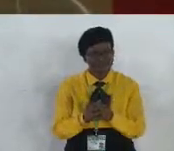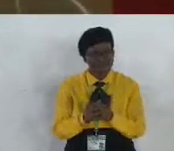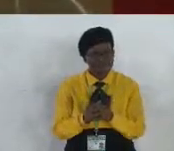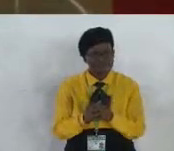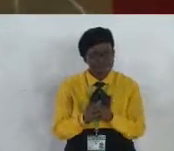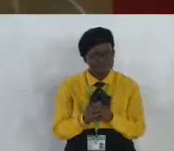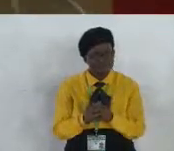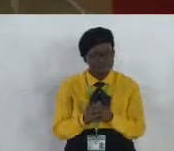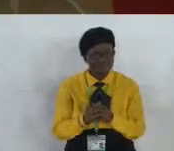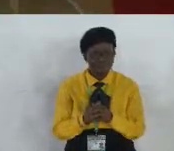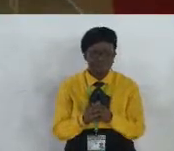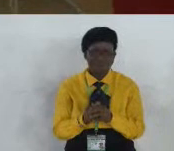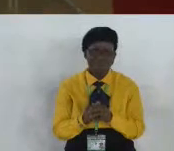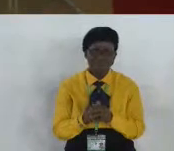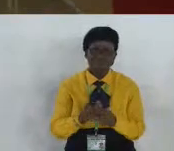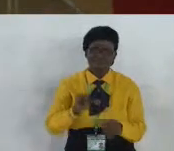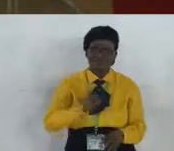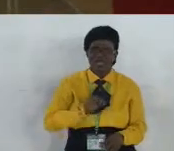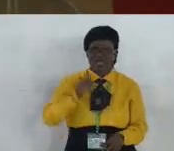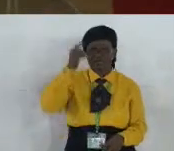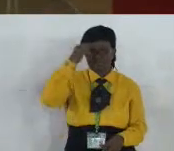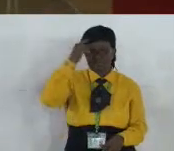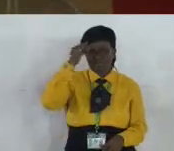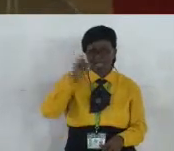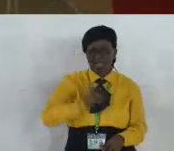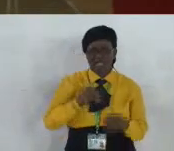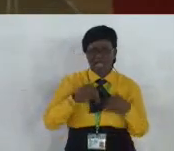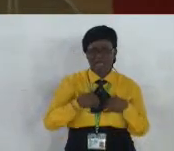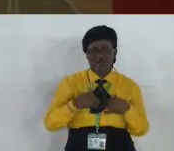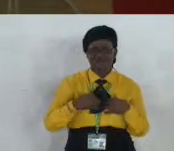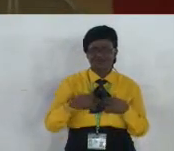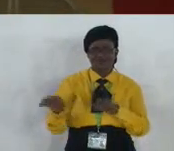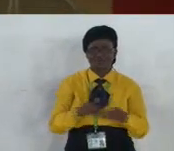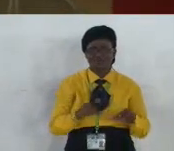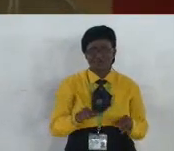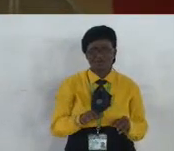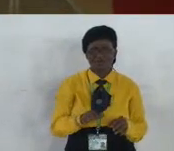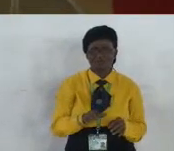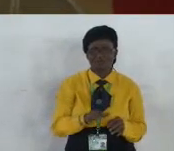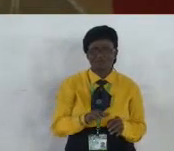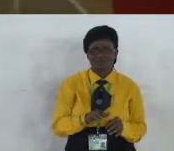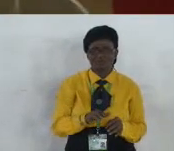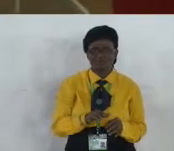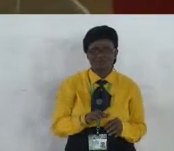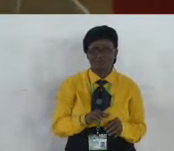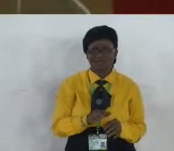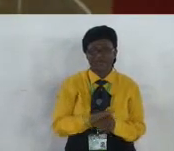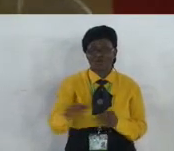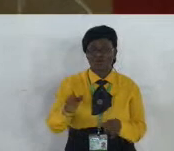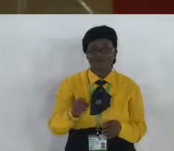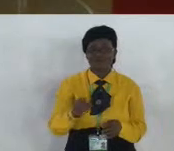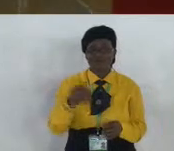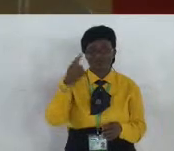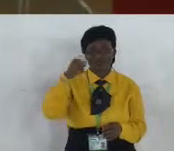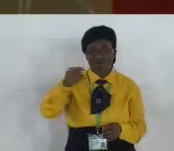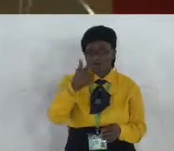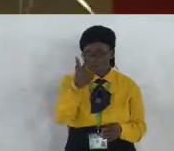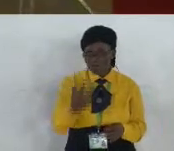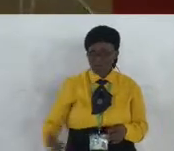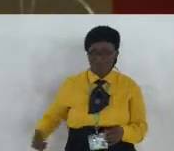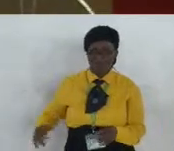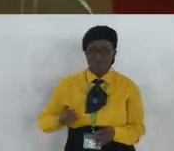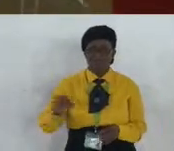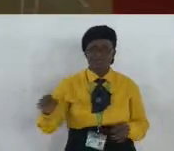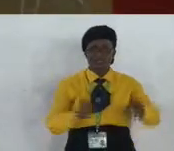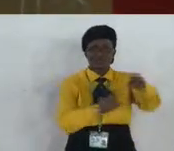I think I've done enough of laying the foundation. The next thing is,